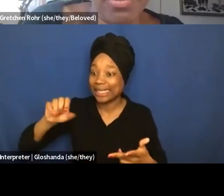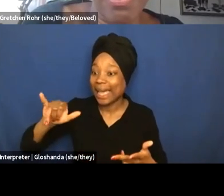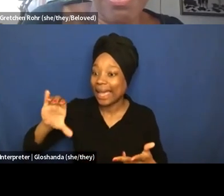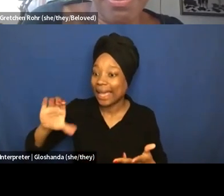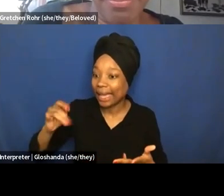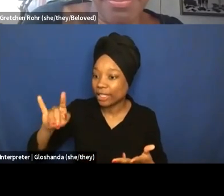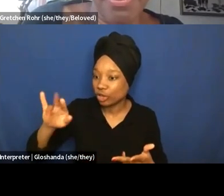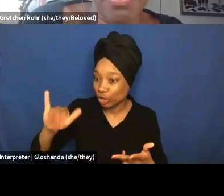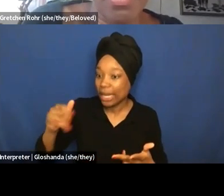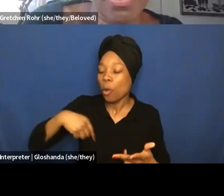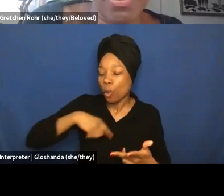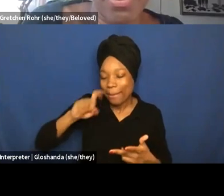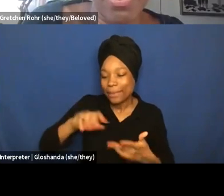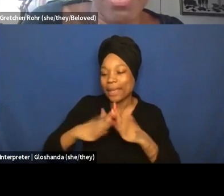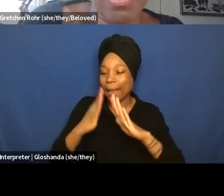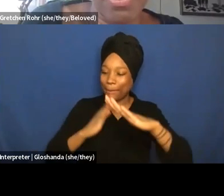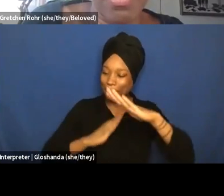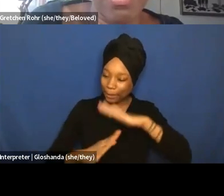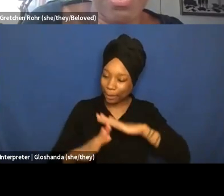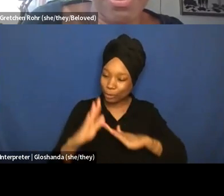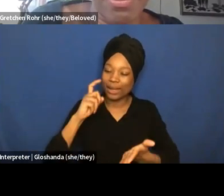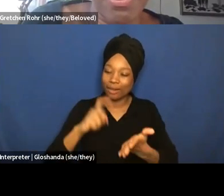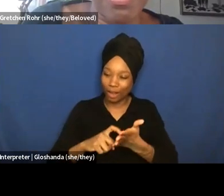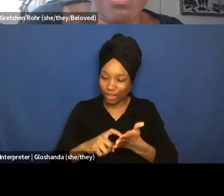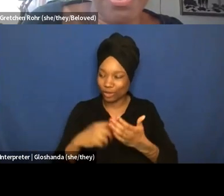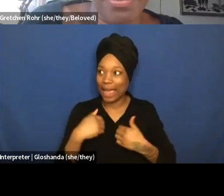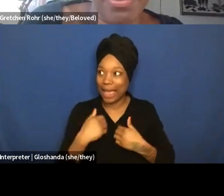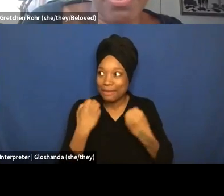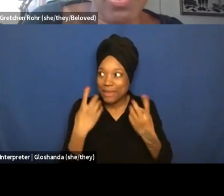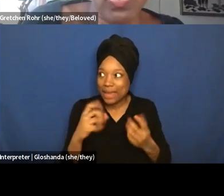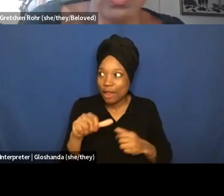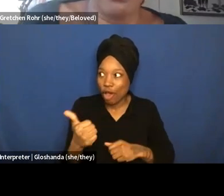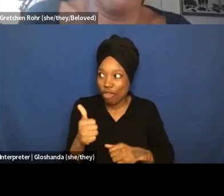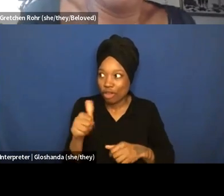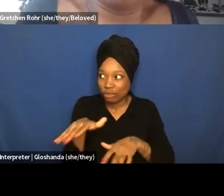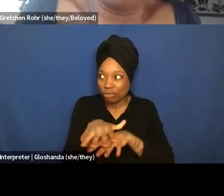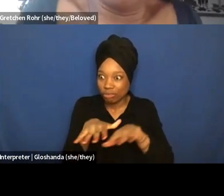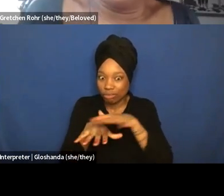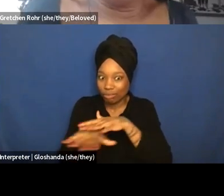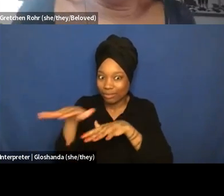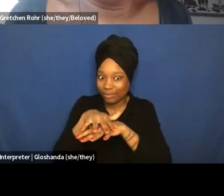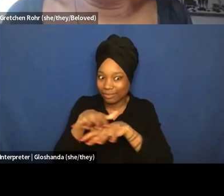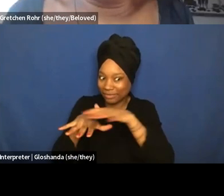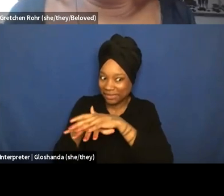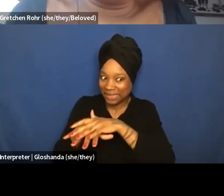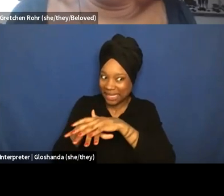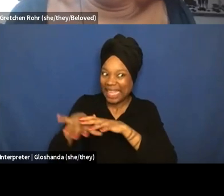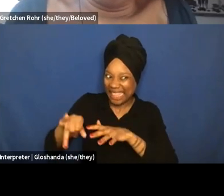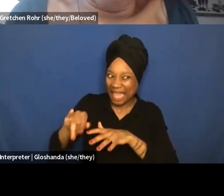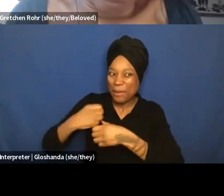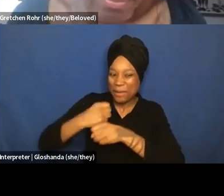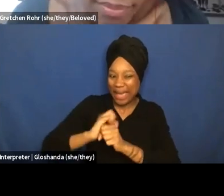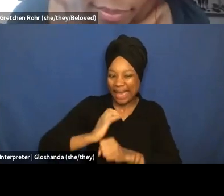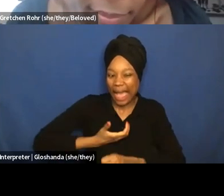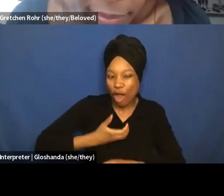humility to acknowledge there are all of these other facets in the kaleidoscope that is our reality that